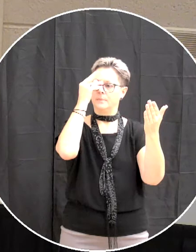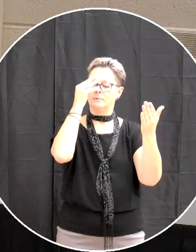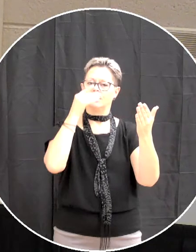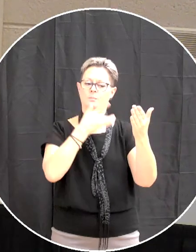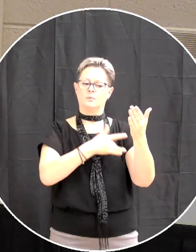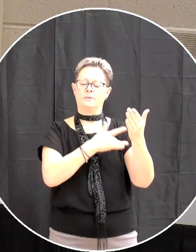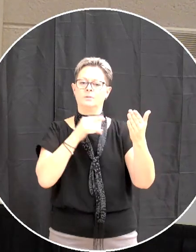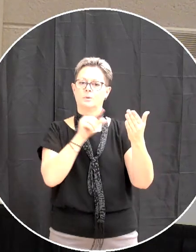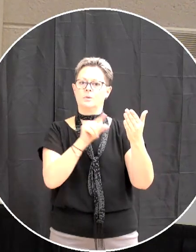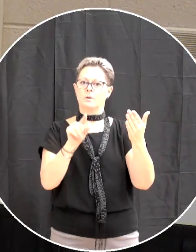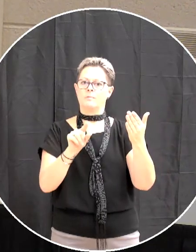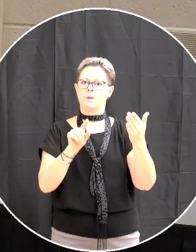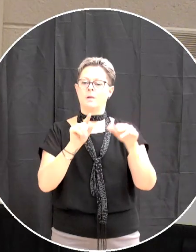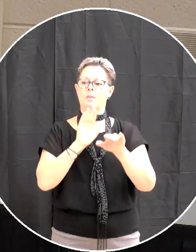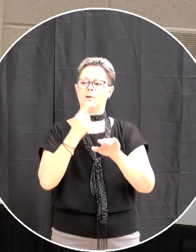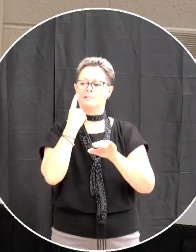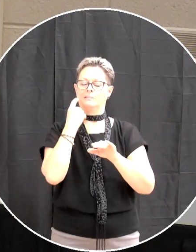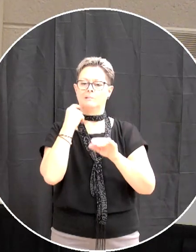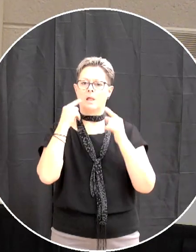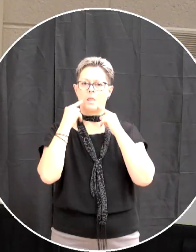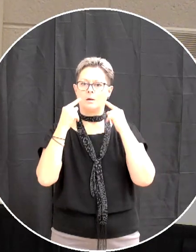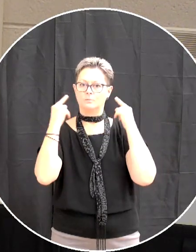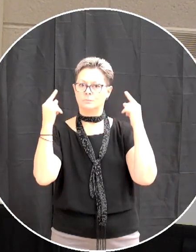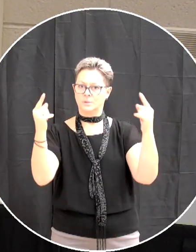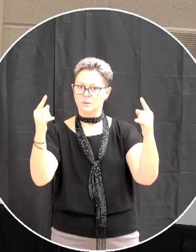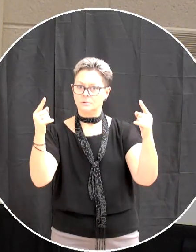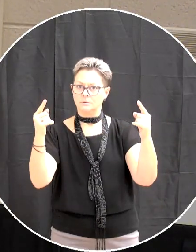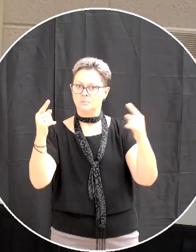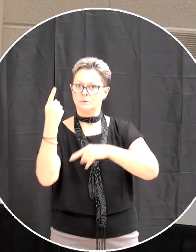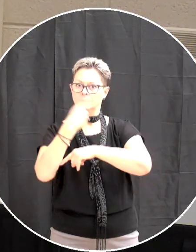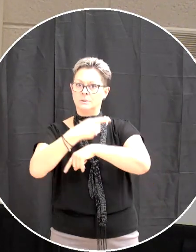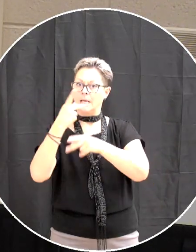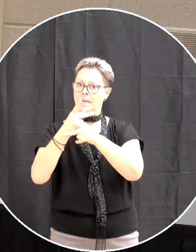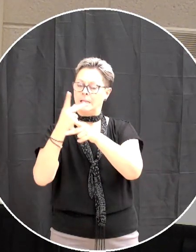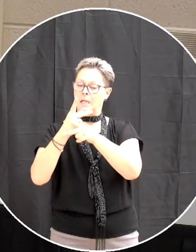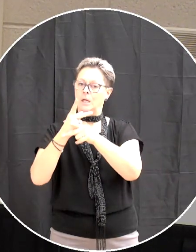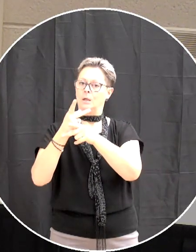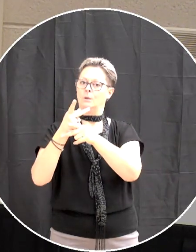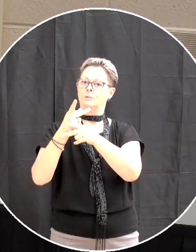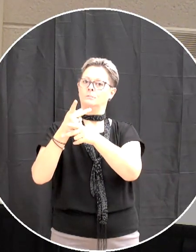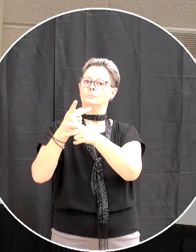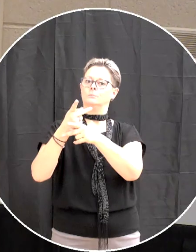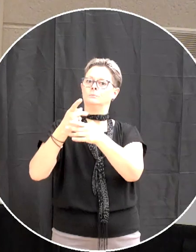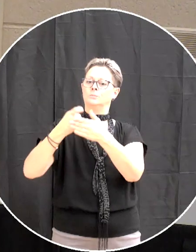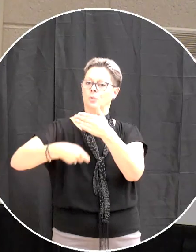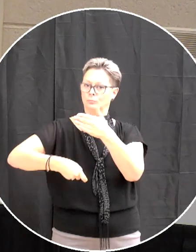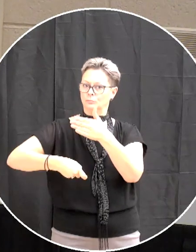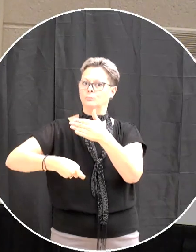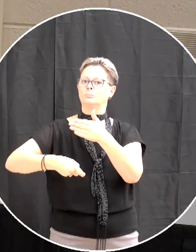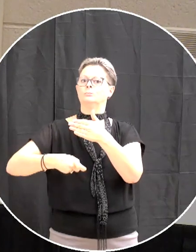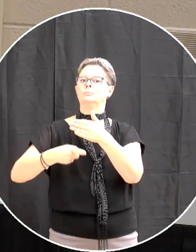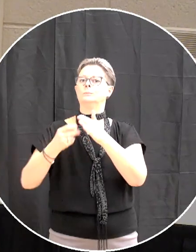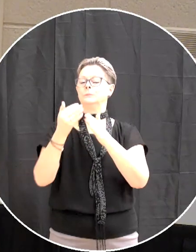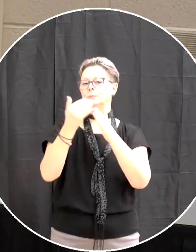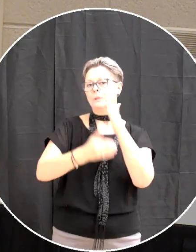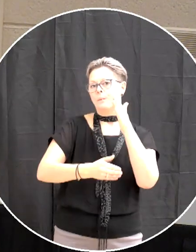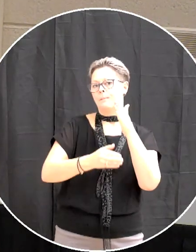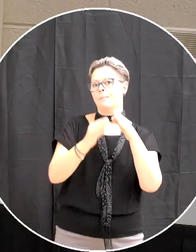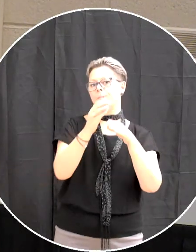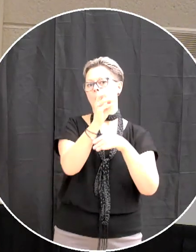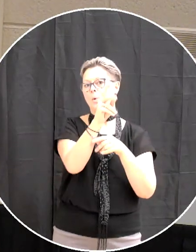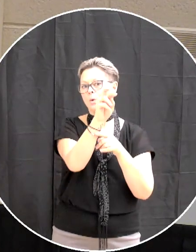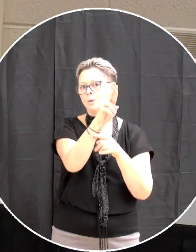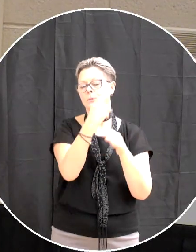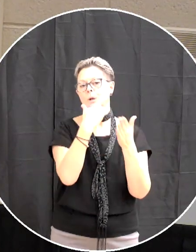government's latest announcement regarding to daycare subsidies and stuff like that, and some operators talking about how difficult it is